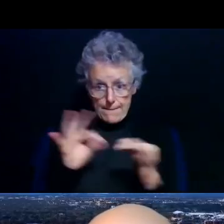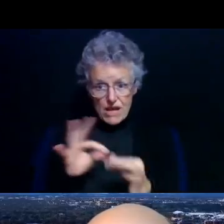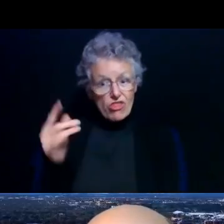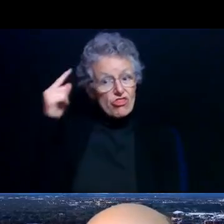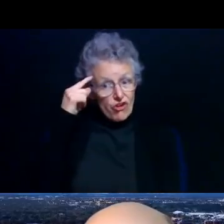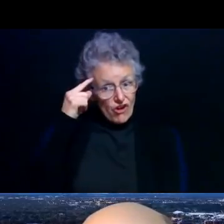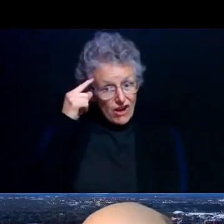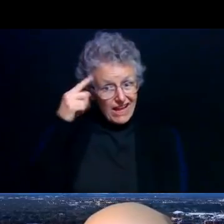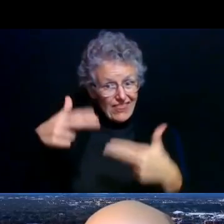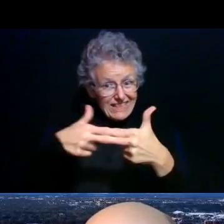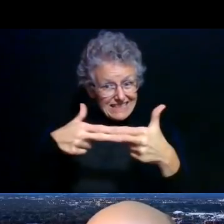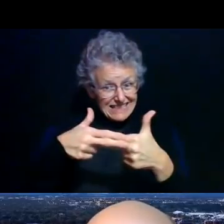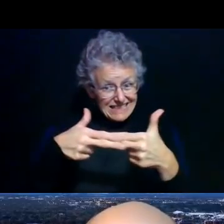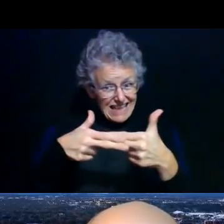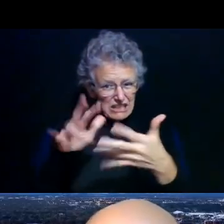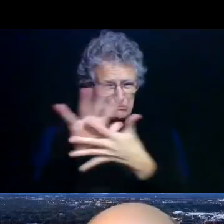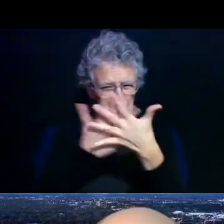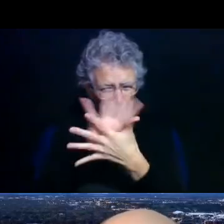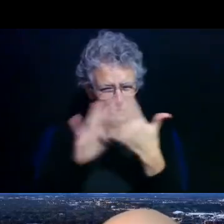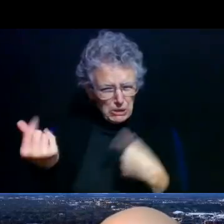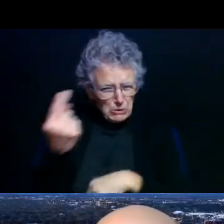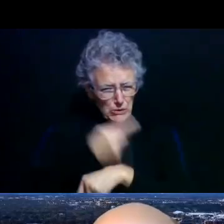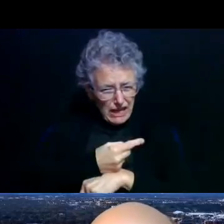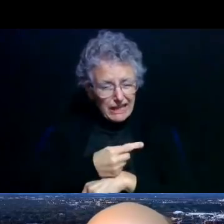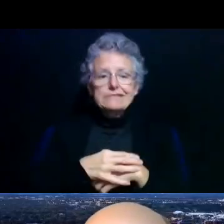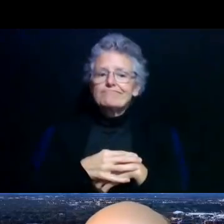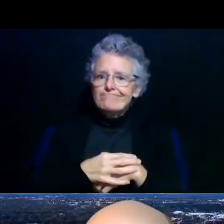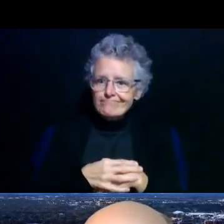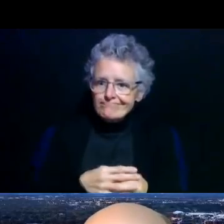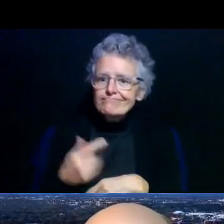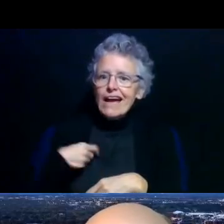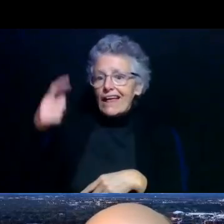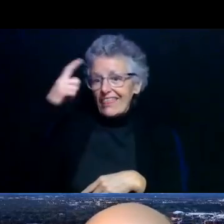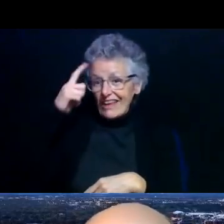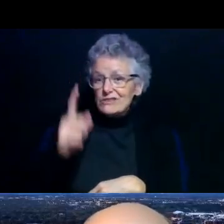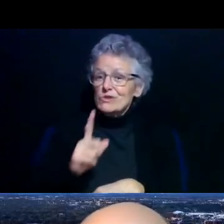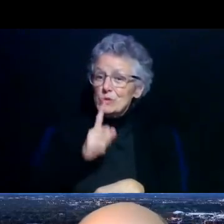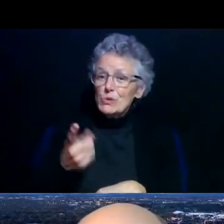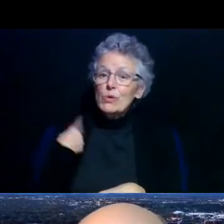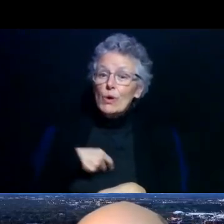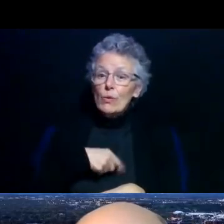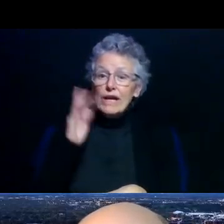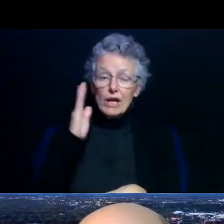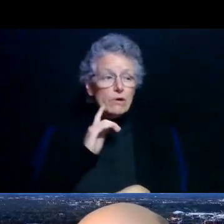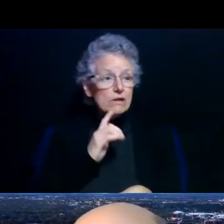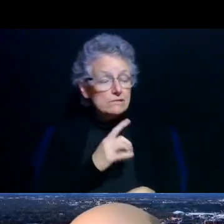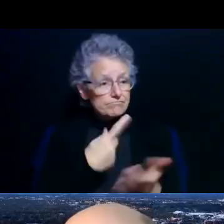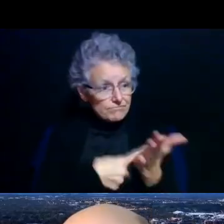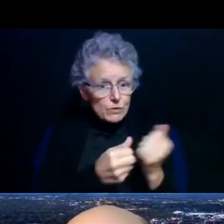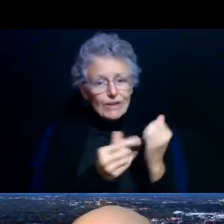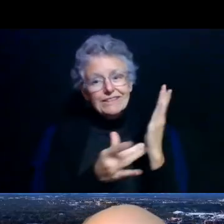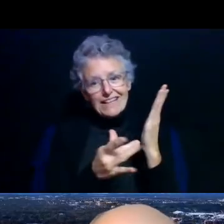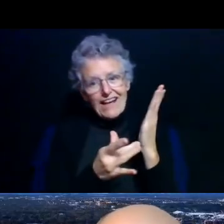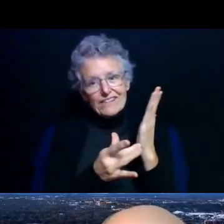that the slides were blurry today, and I think that indeed may be true, and we'll circle back with our technology folks